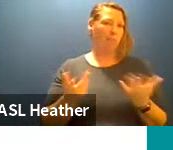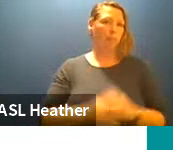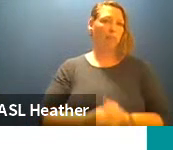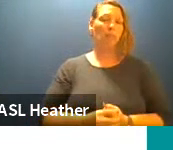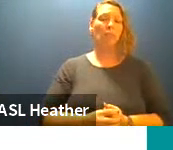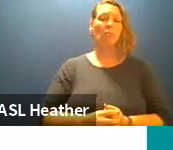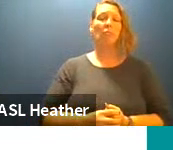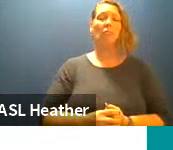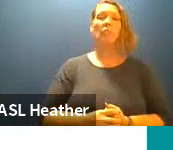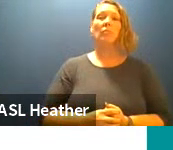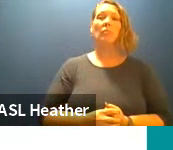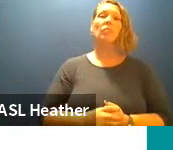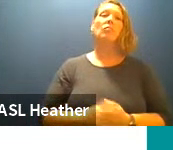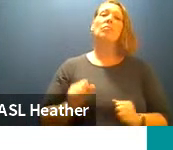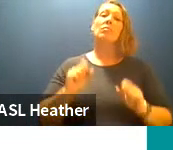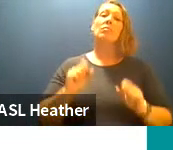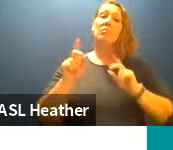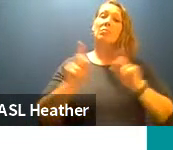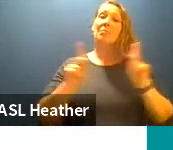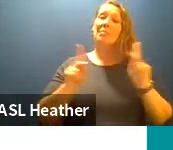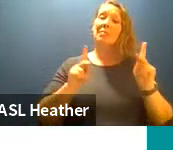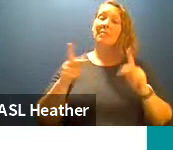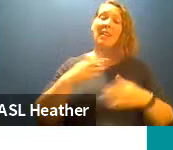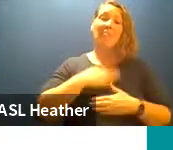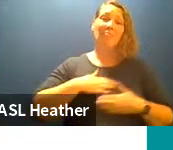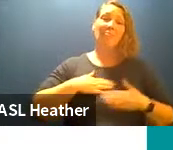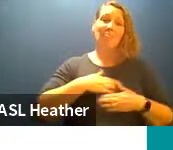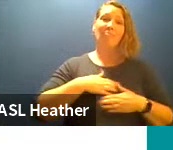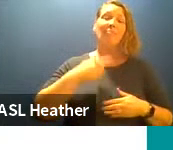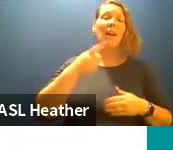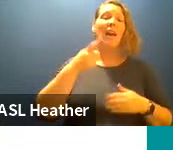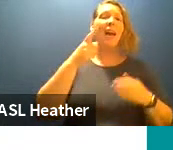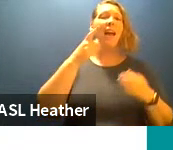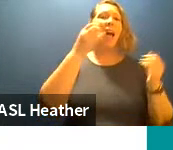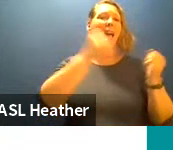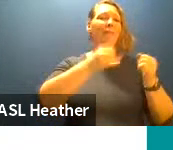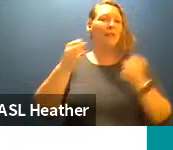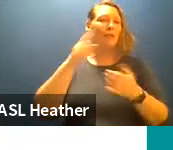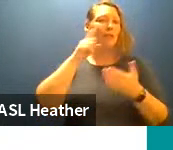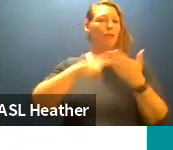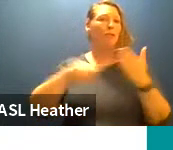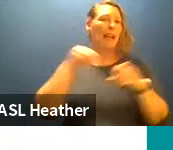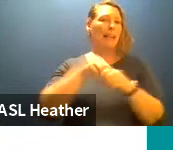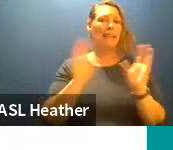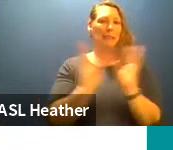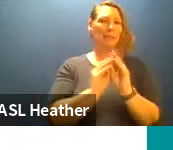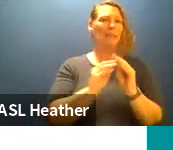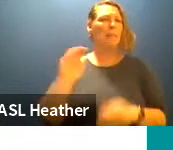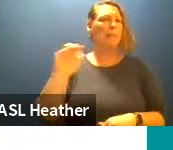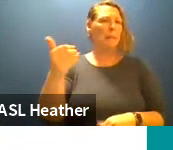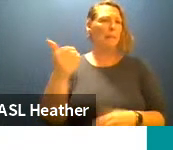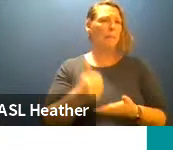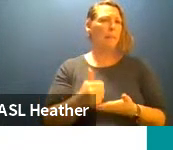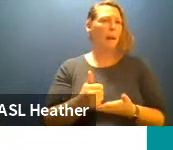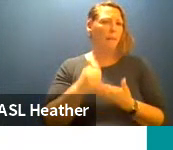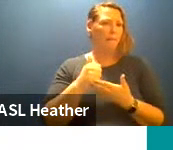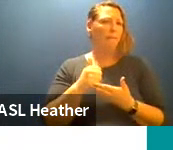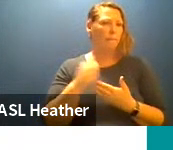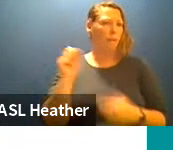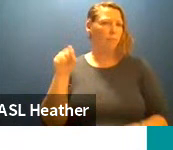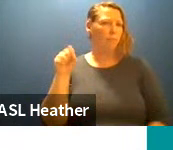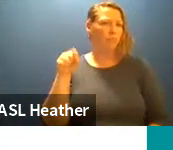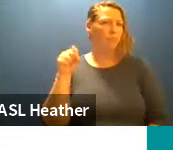Folks appreciate the individual check-in meetings. Those things seem to be very helpful.